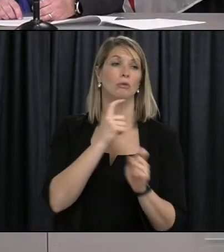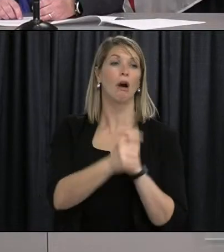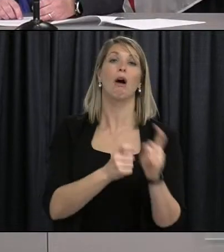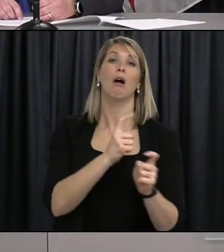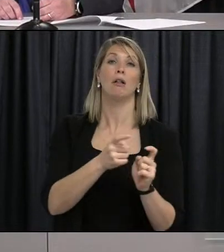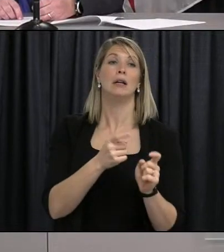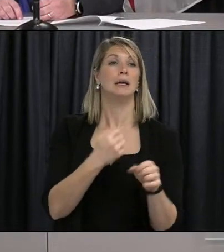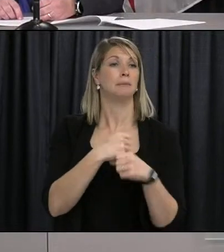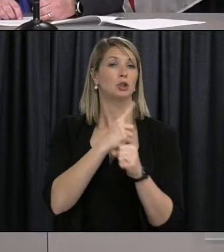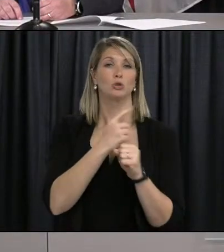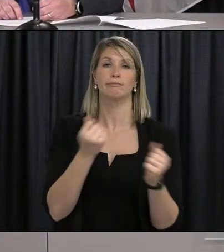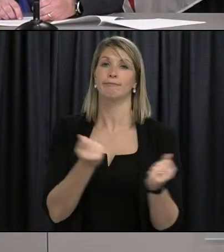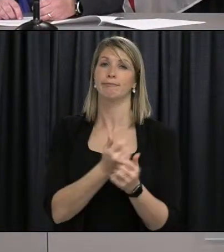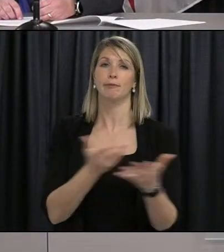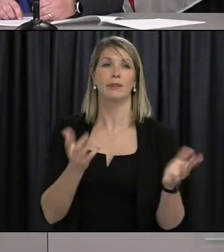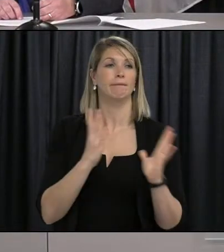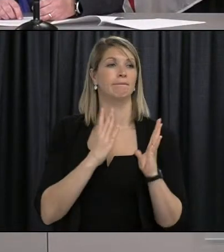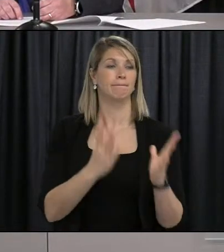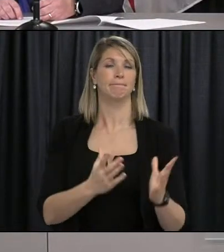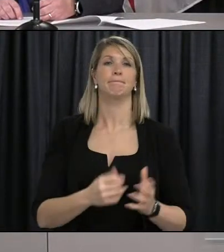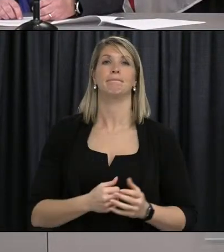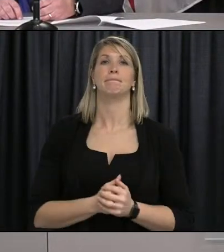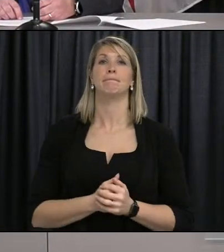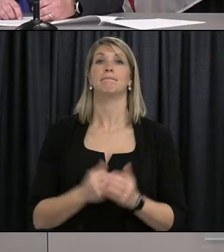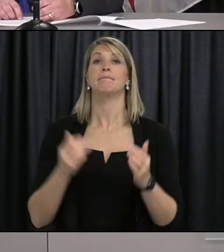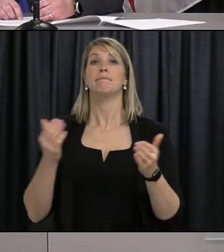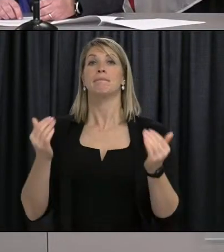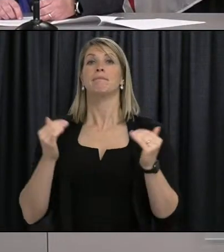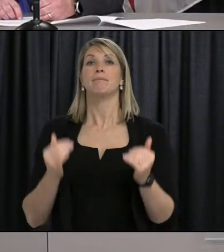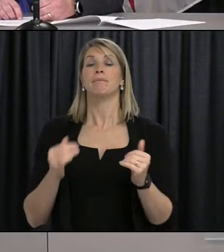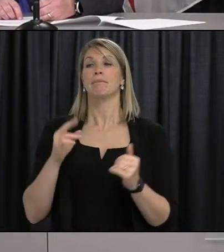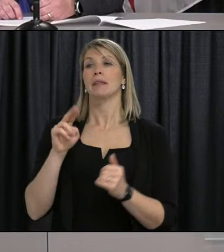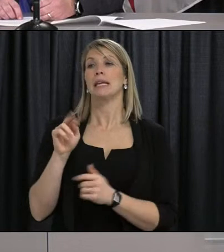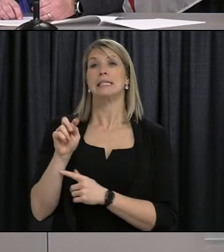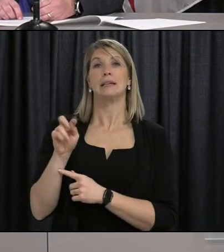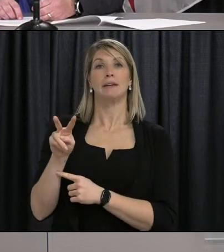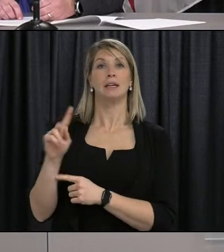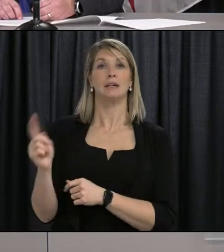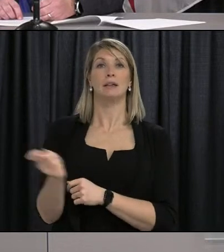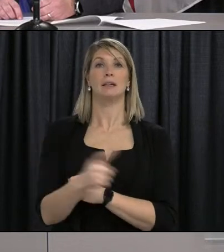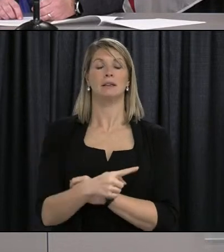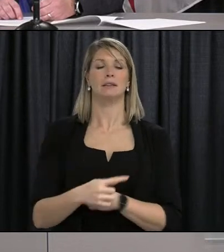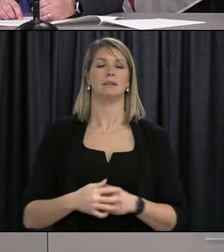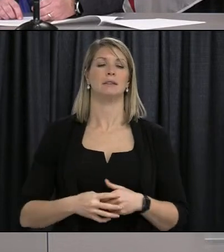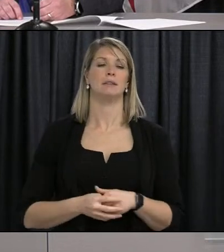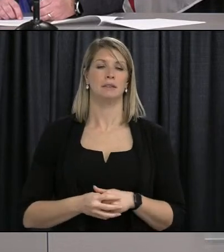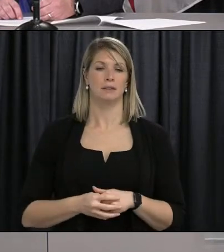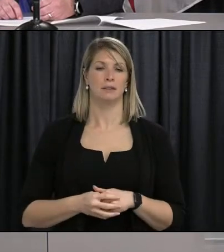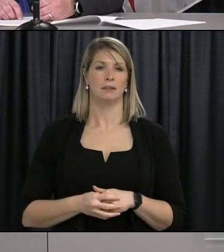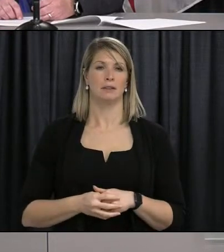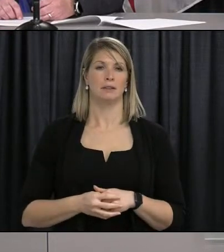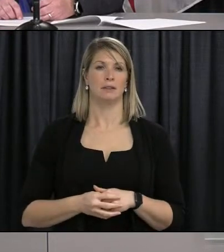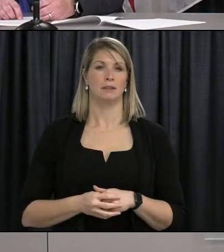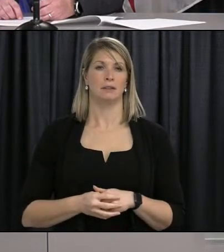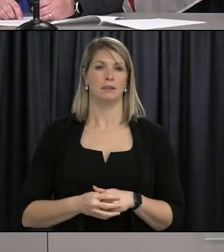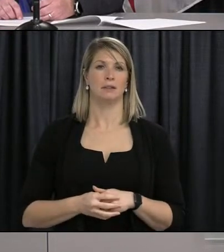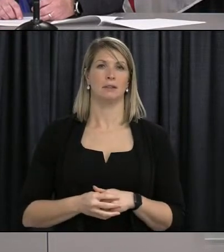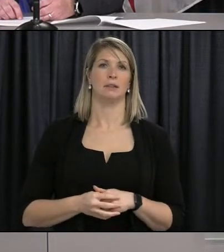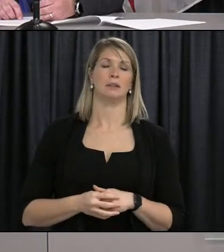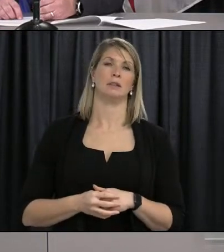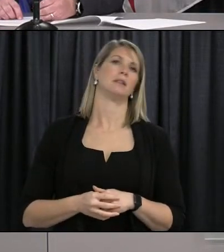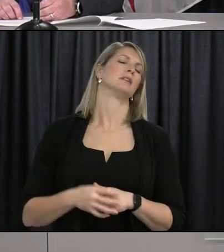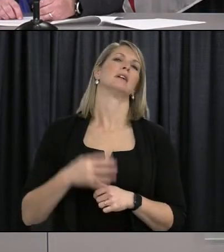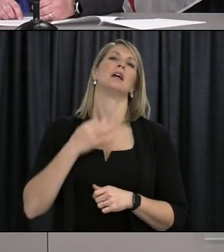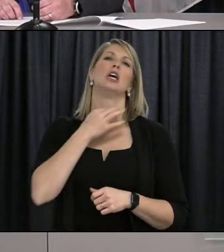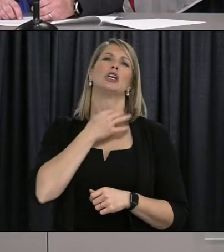Thank you. That's it for me. Kellyanne Roberts, please go ahead. I'm wondering about the sanitization within the